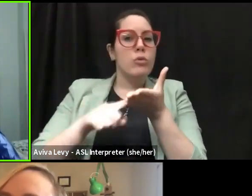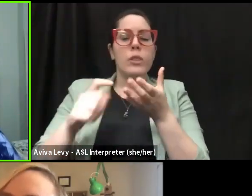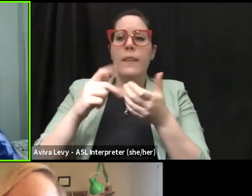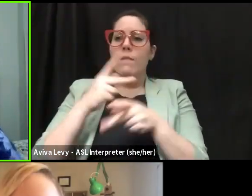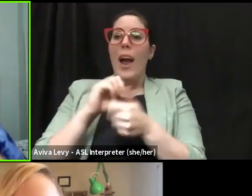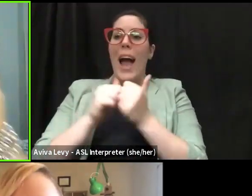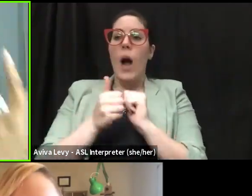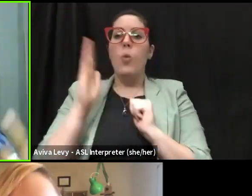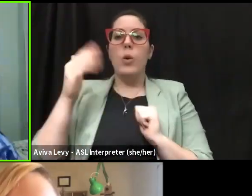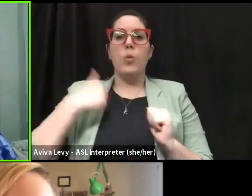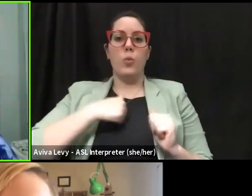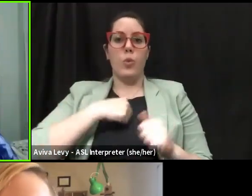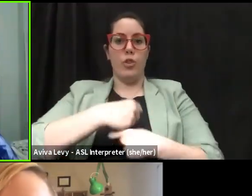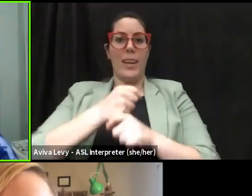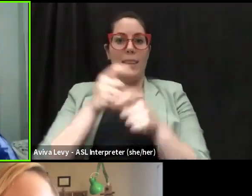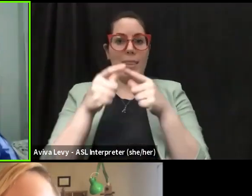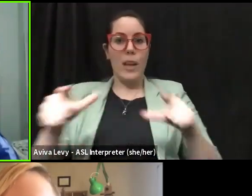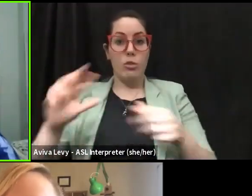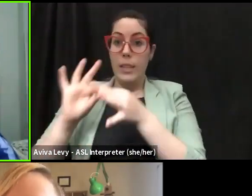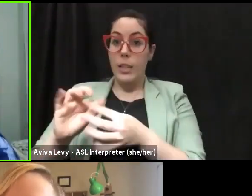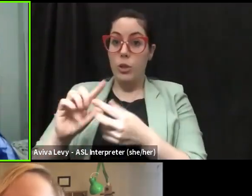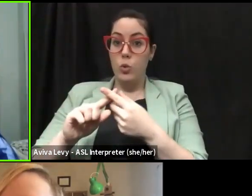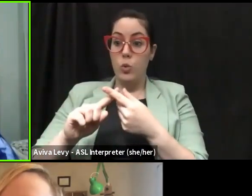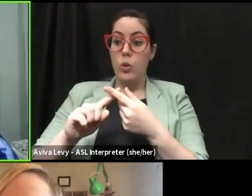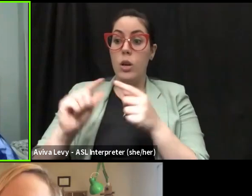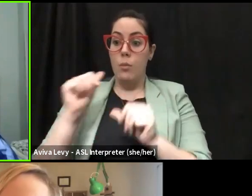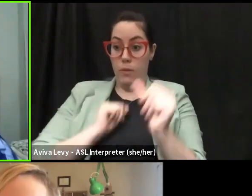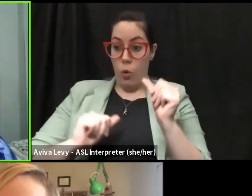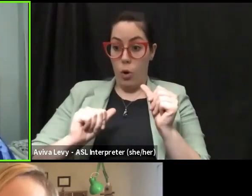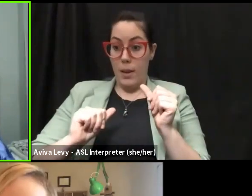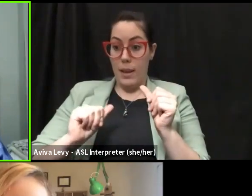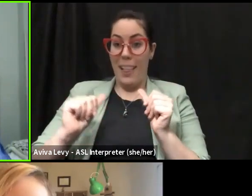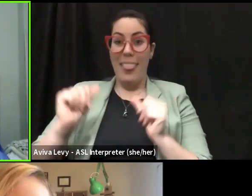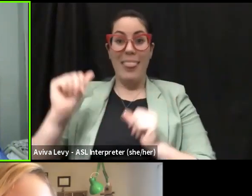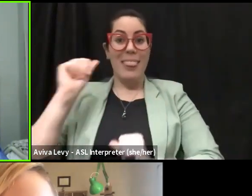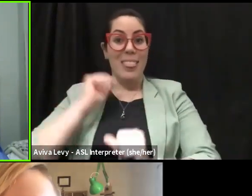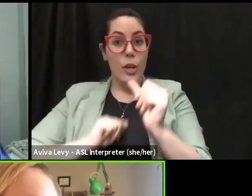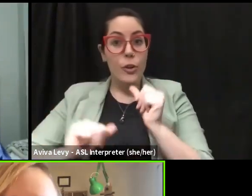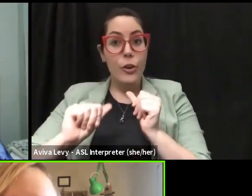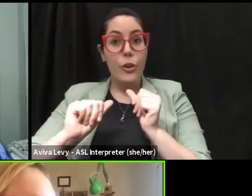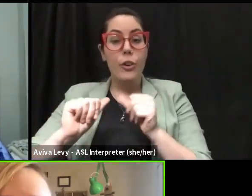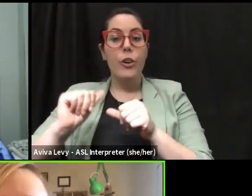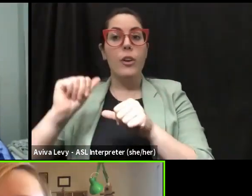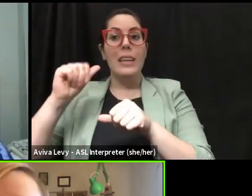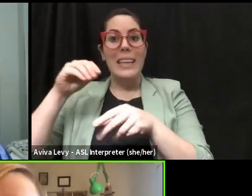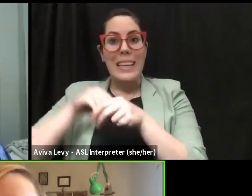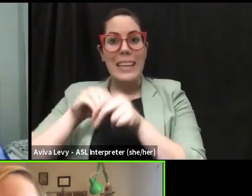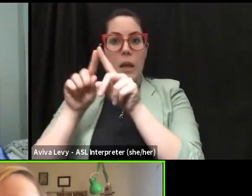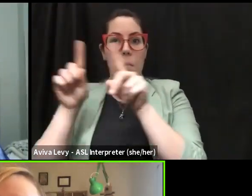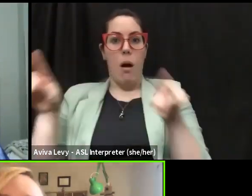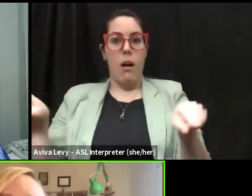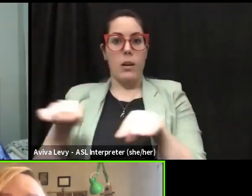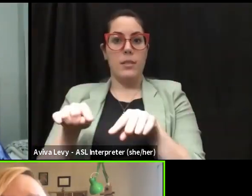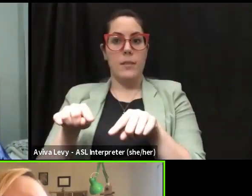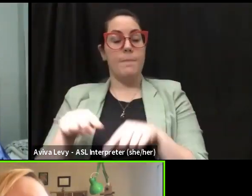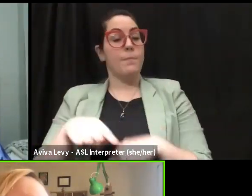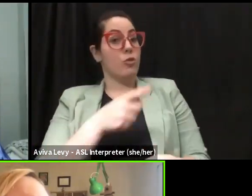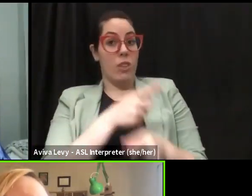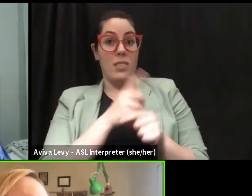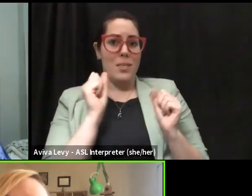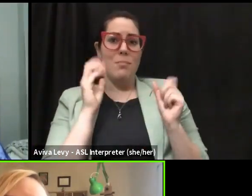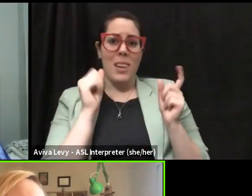around performing theater in these boxes. Yeah, that's amazing. And I think some